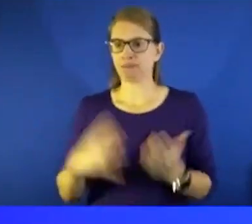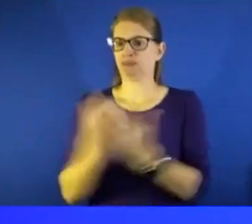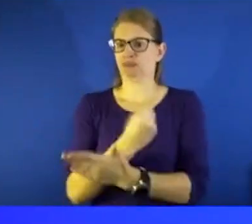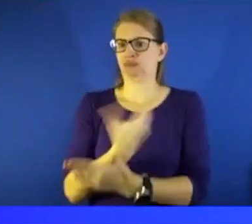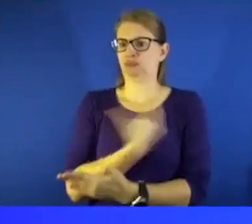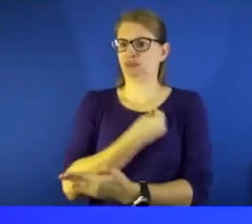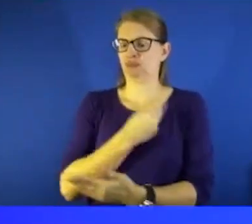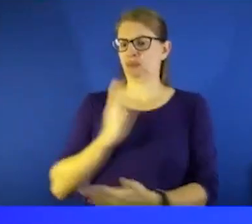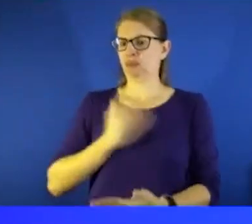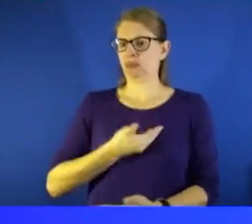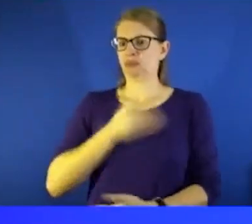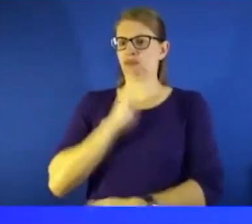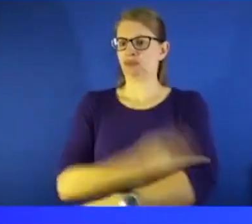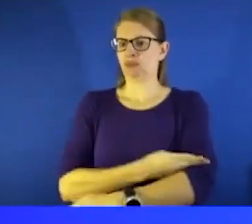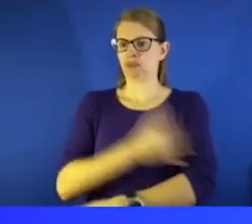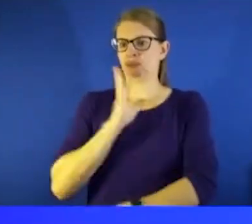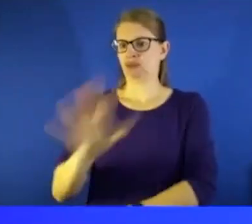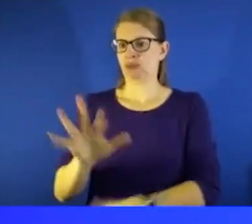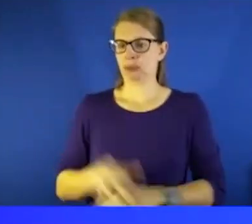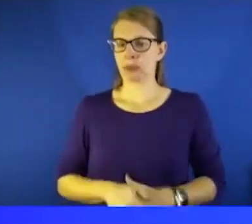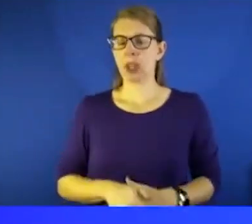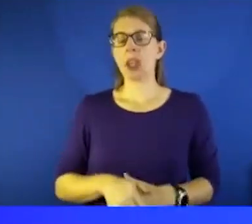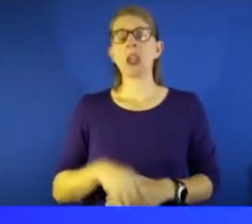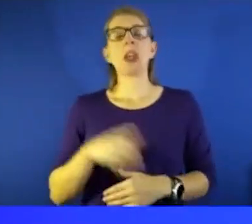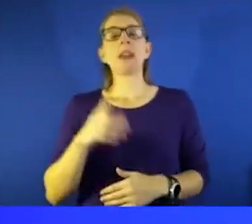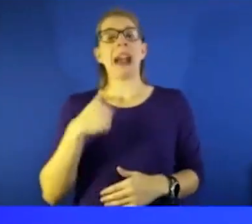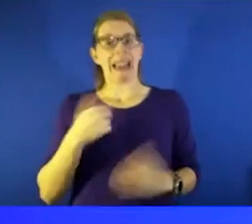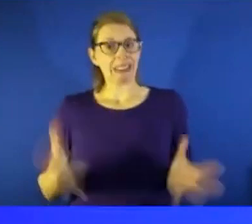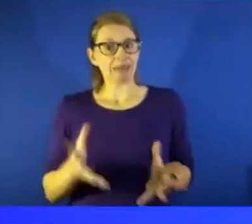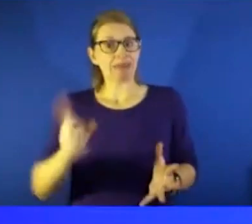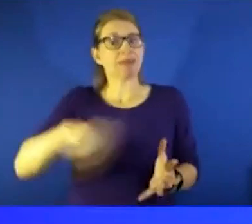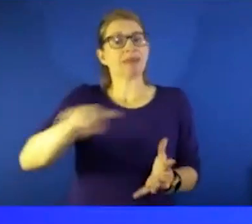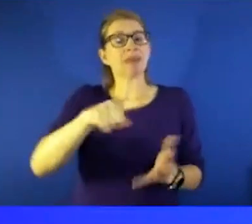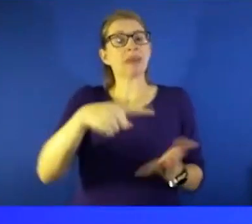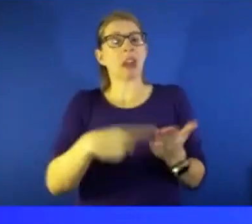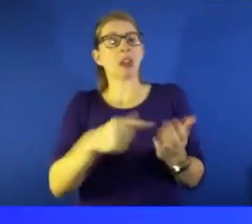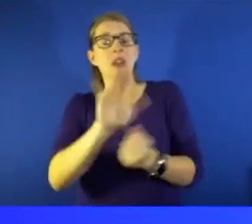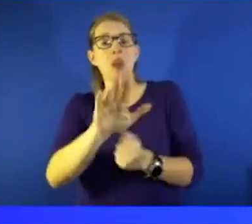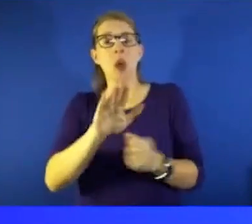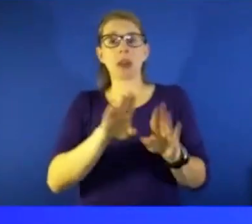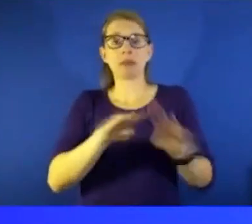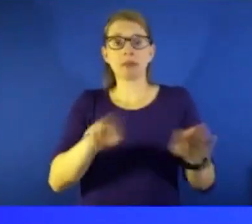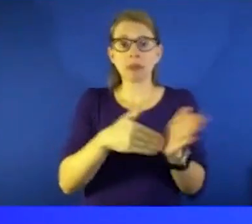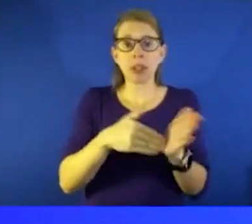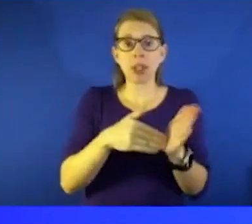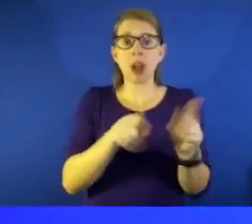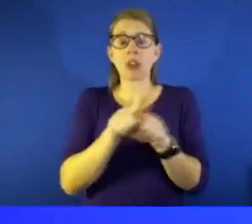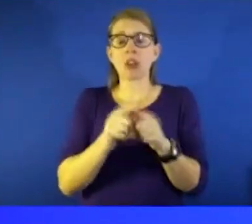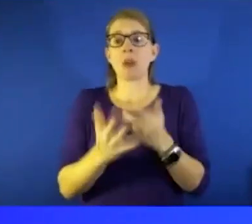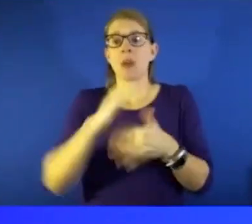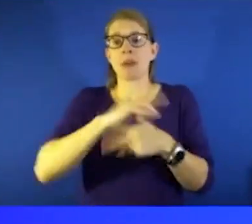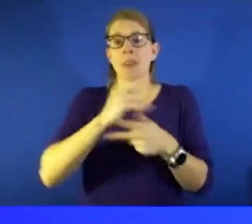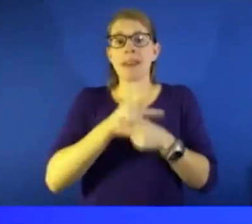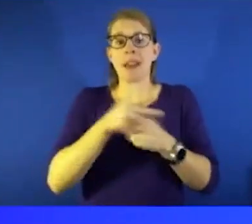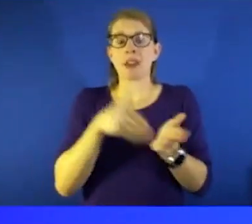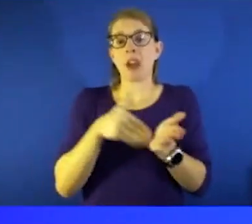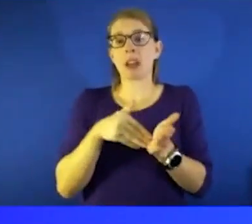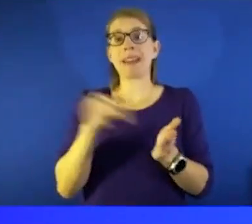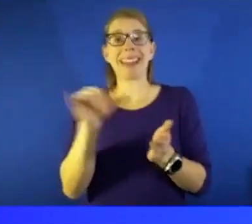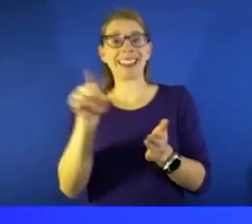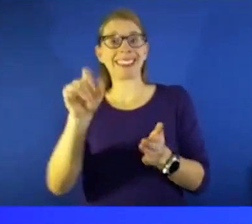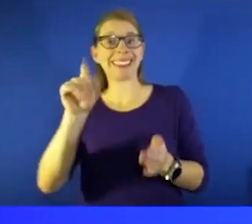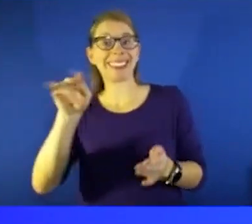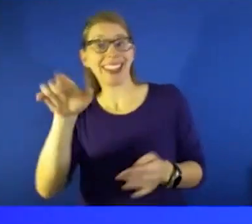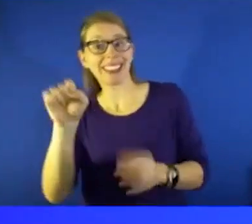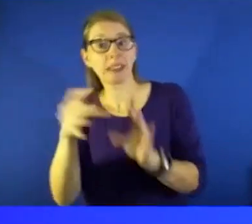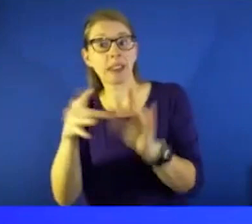their primary care providers, to be talking with their pediatricians, and to get vaccinated. That's the biggest thing. Like Dr. Stites said, we know that the